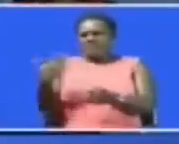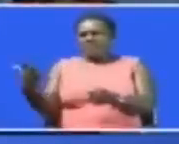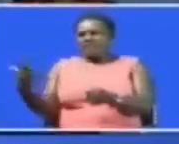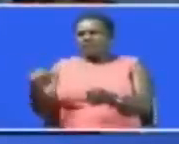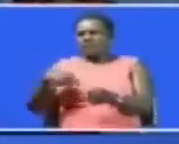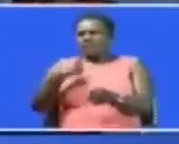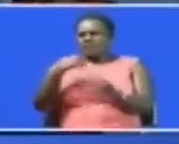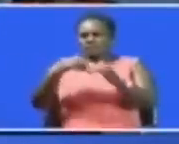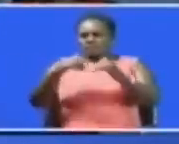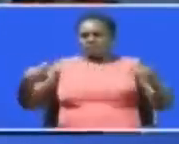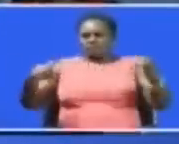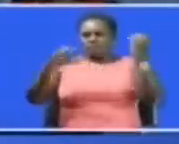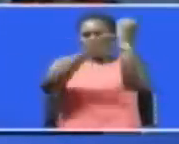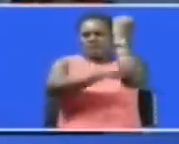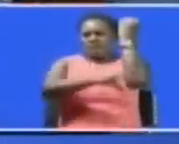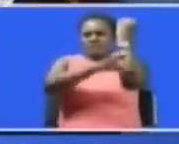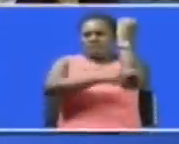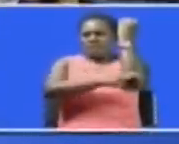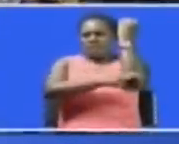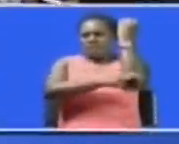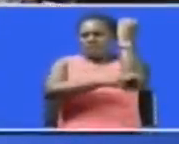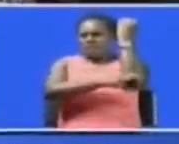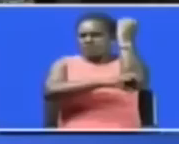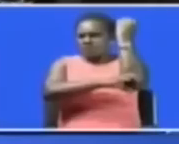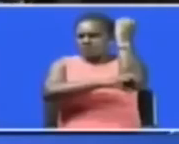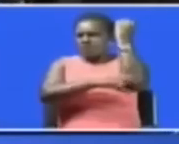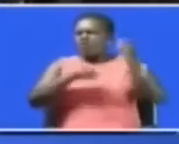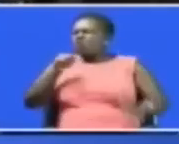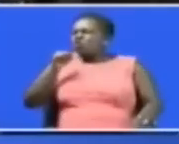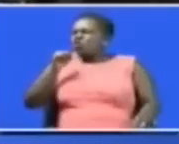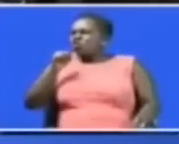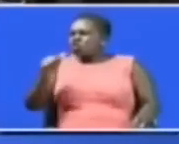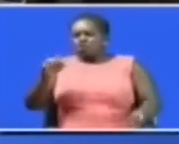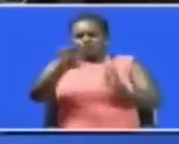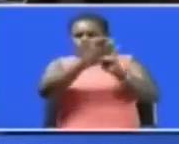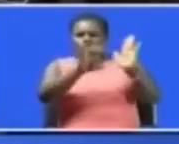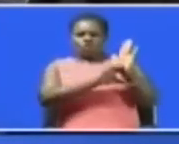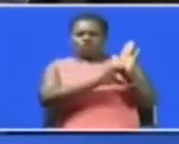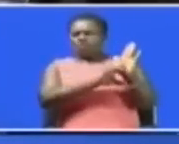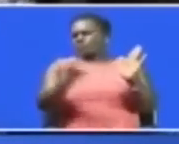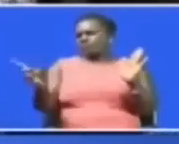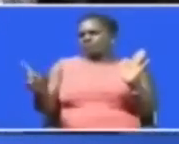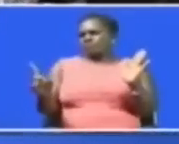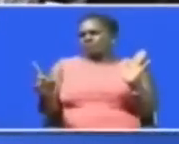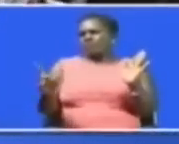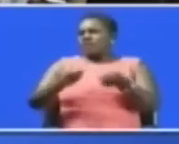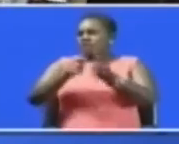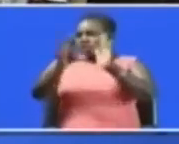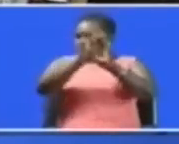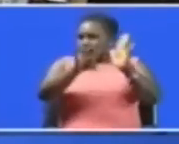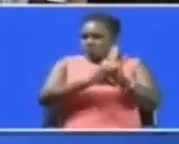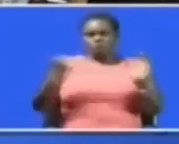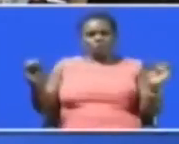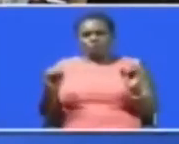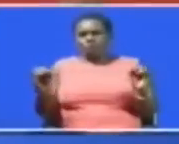the things that are dividing us or making us not become inclusive are not per se constitutional. But I'm not saying we should not amend the